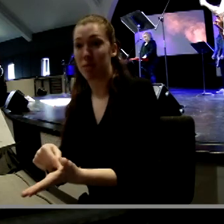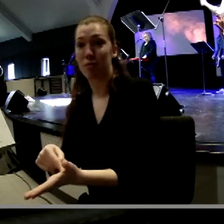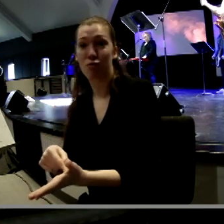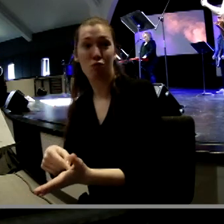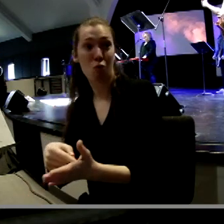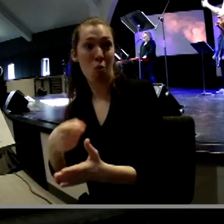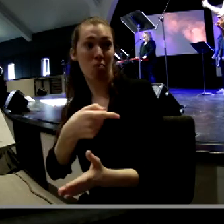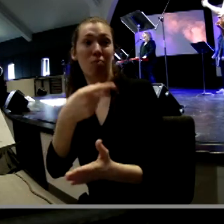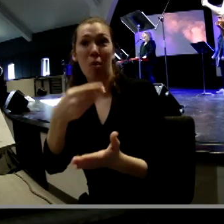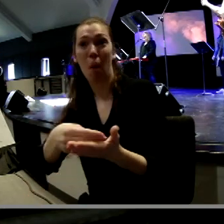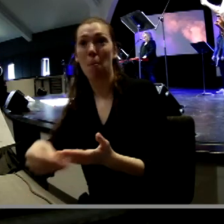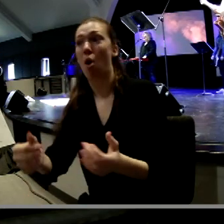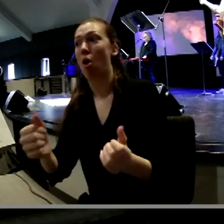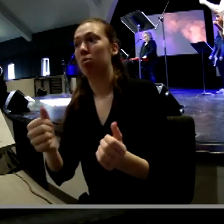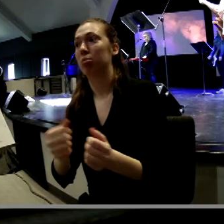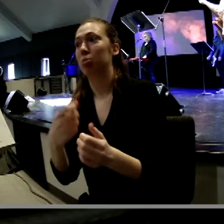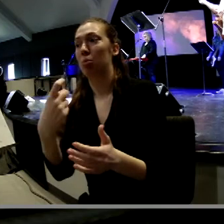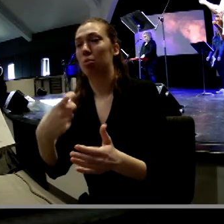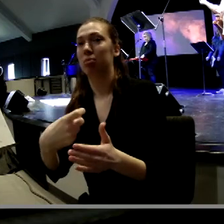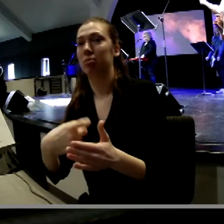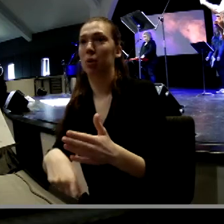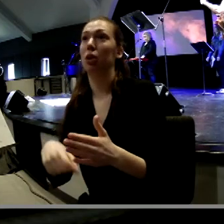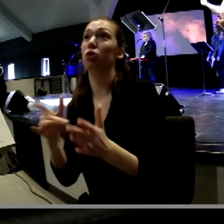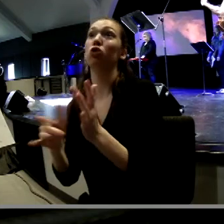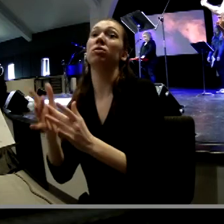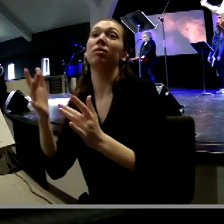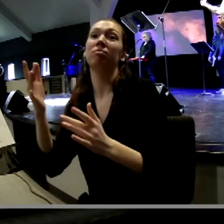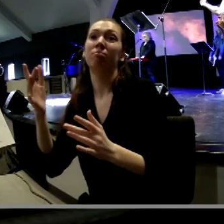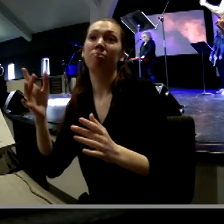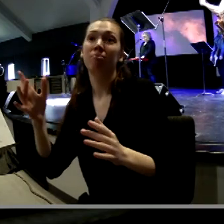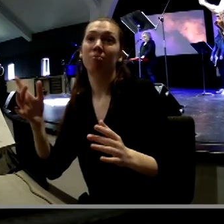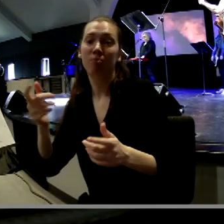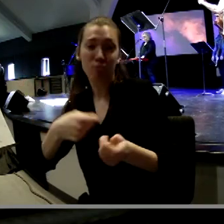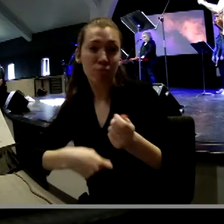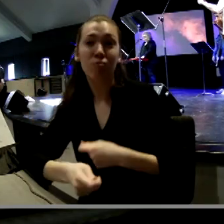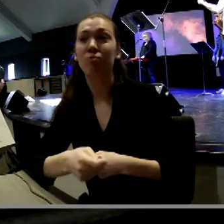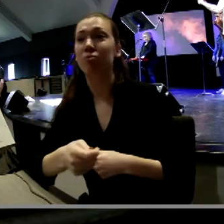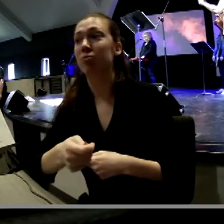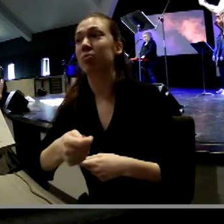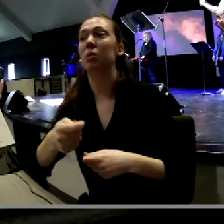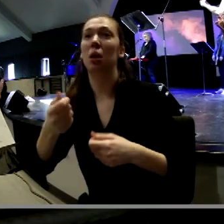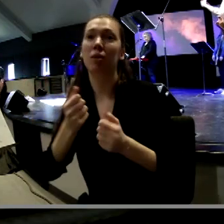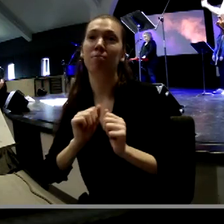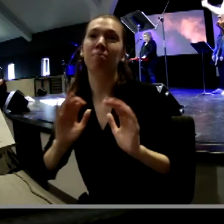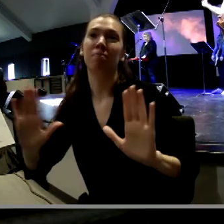thing can separate you from the love of God. And in Him you're new.